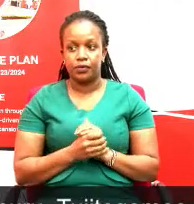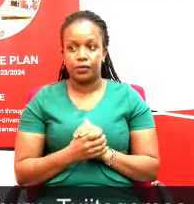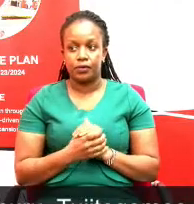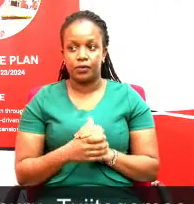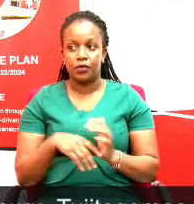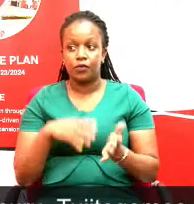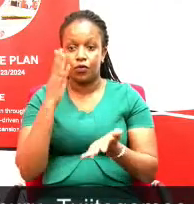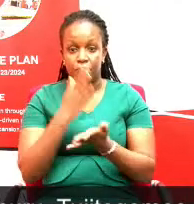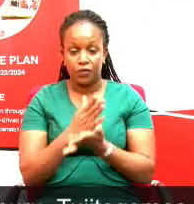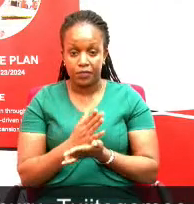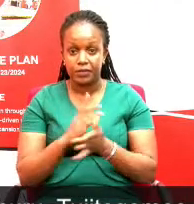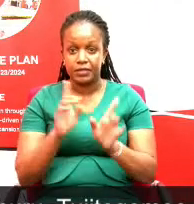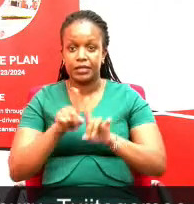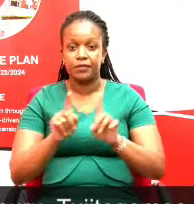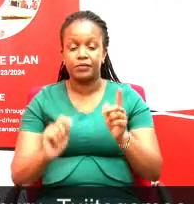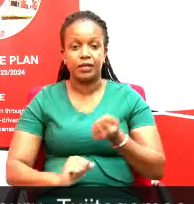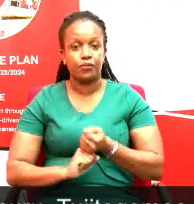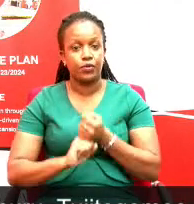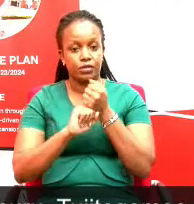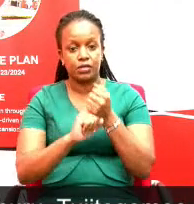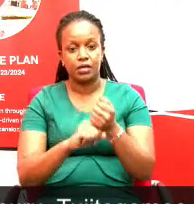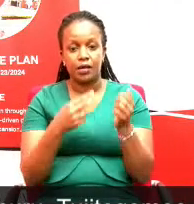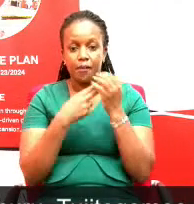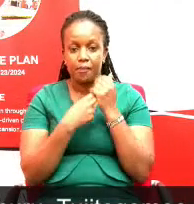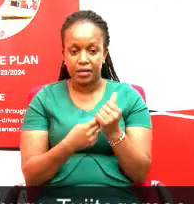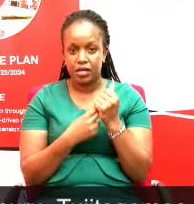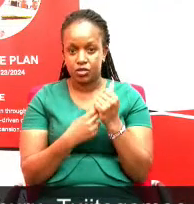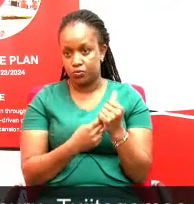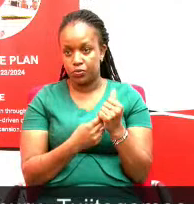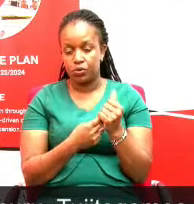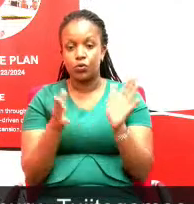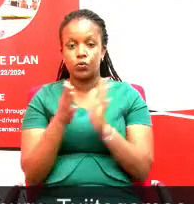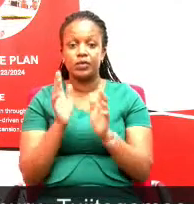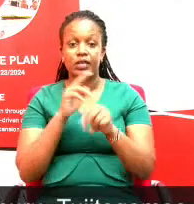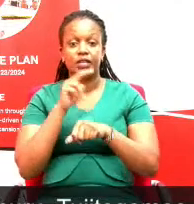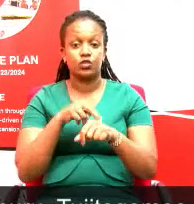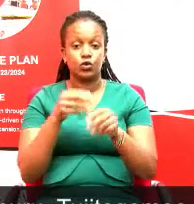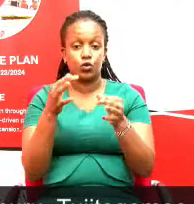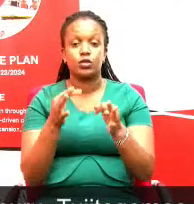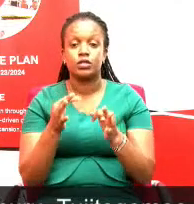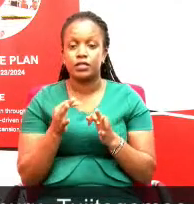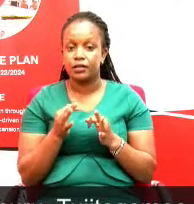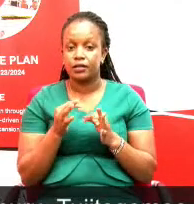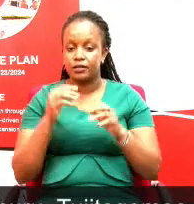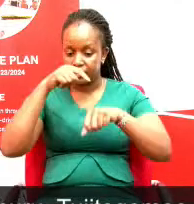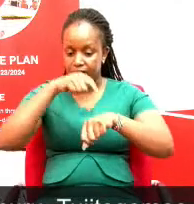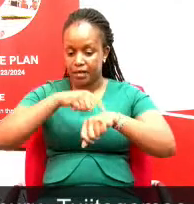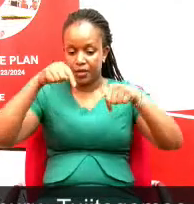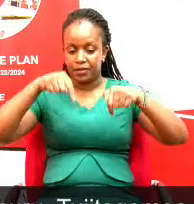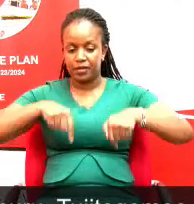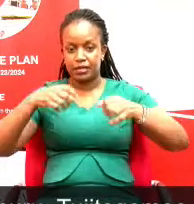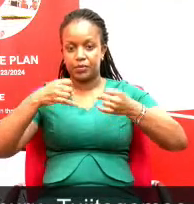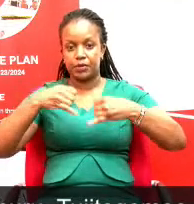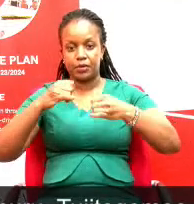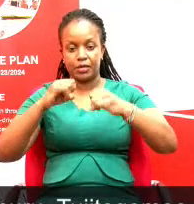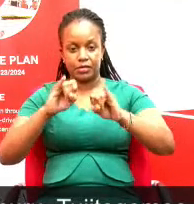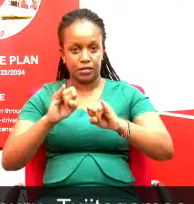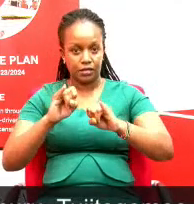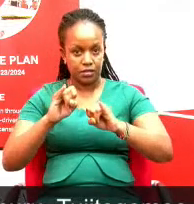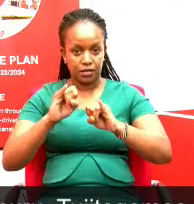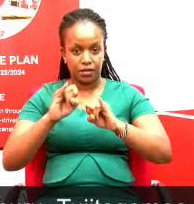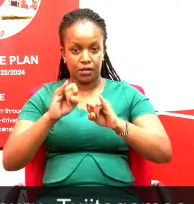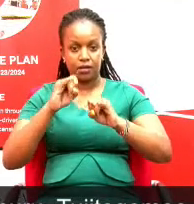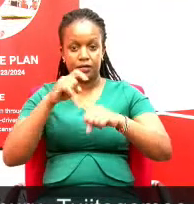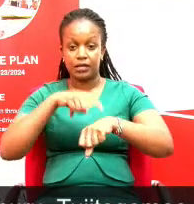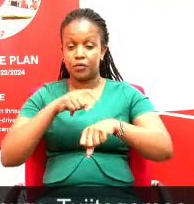confirm the support and the partnership with the National Treasury during this implementation period of the 8th Corporate